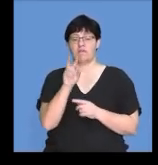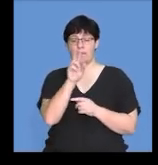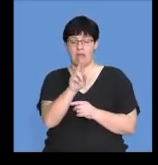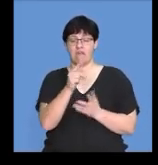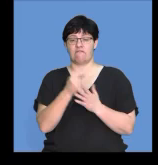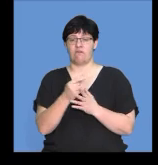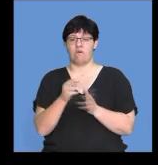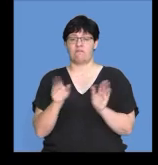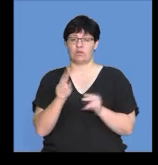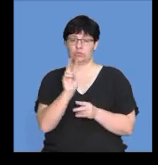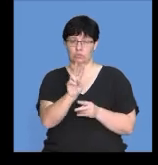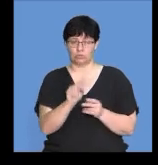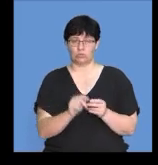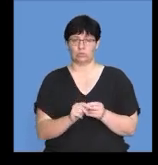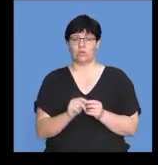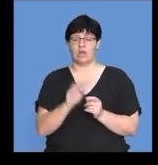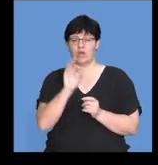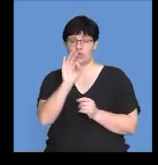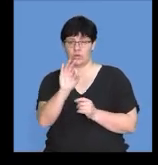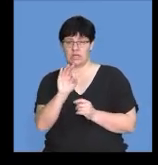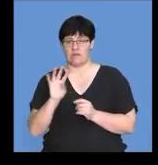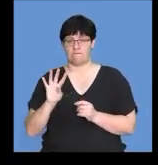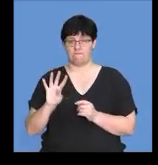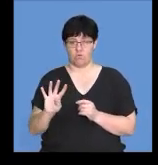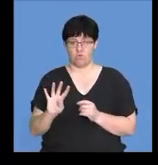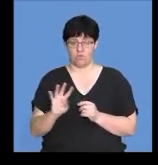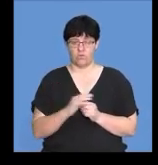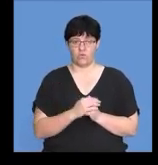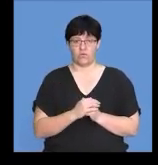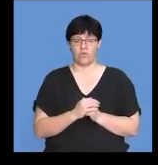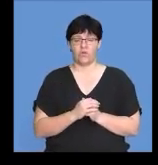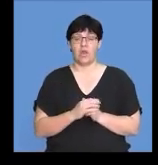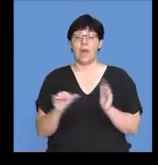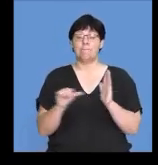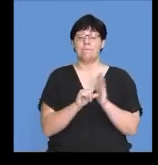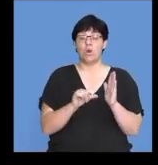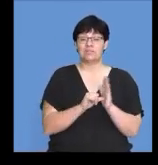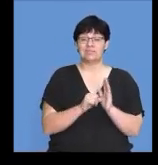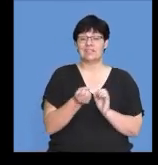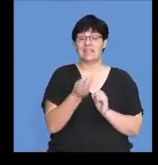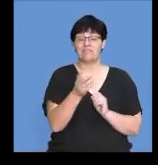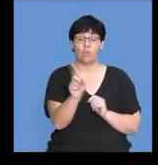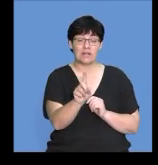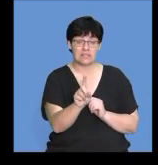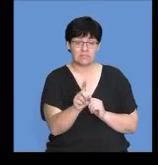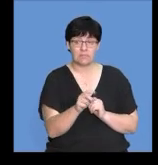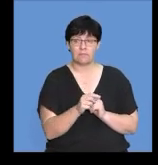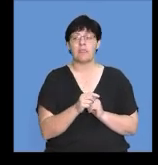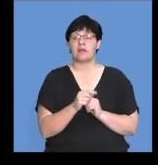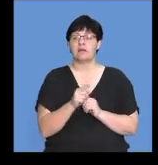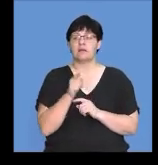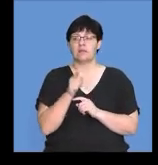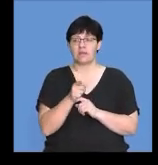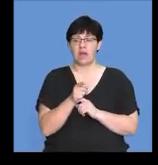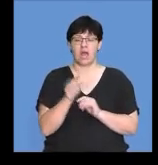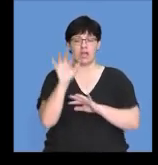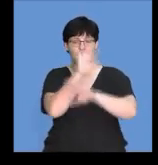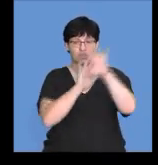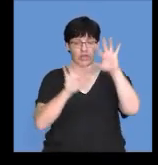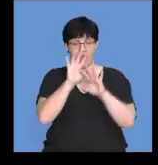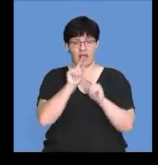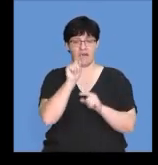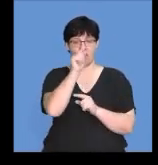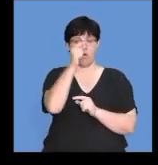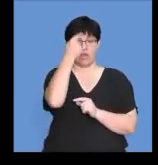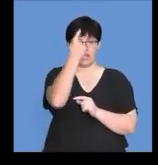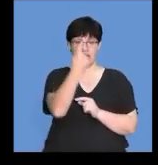fly number 2, 3, and 4, and a key that's given here that indicates the shape or the color code